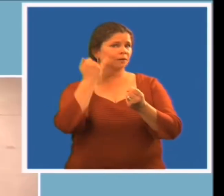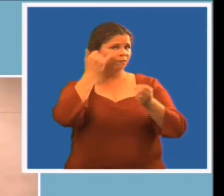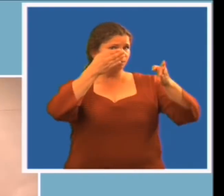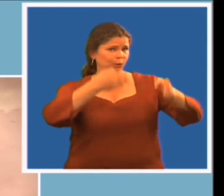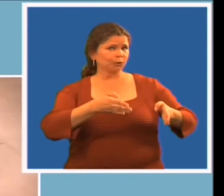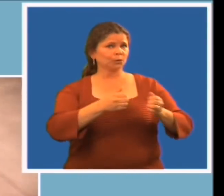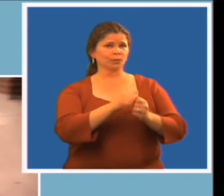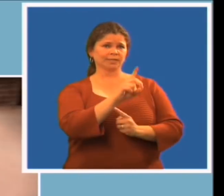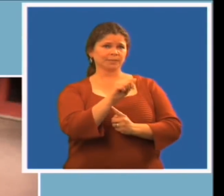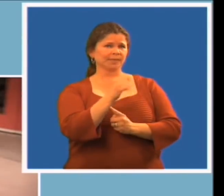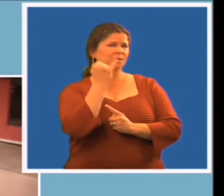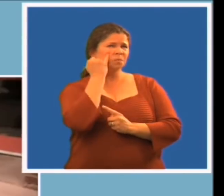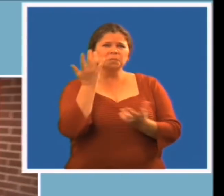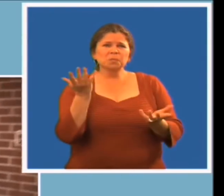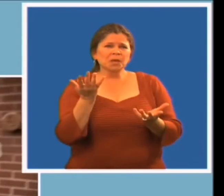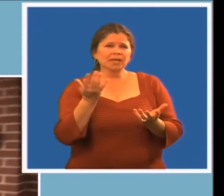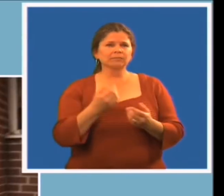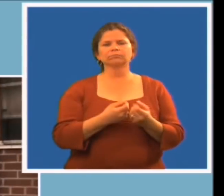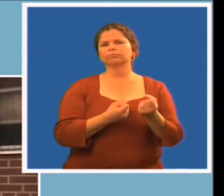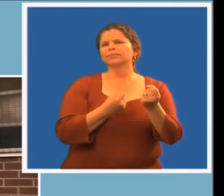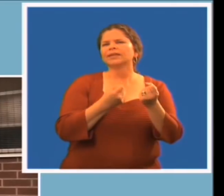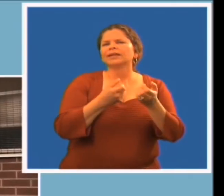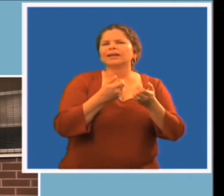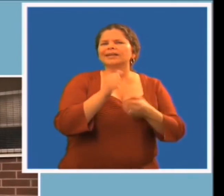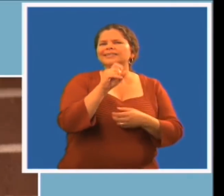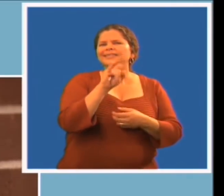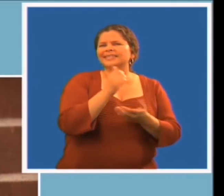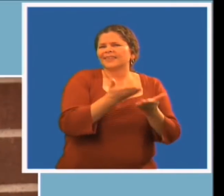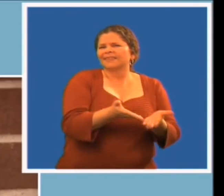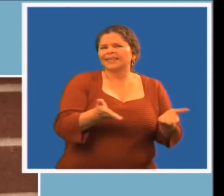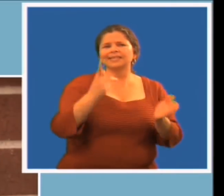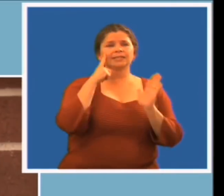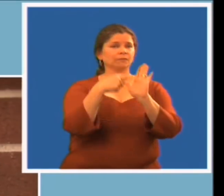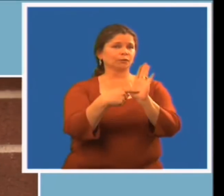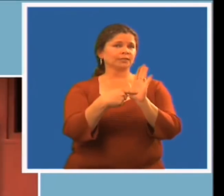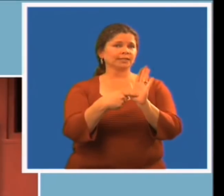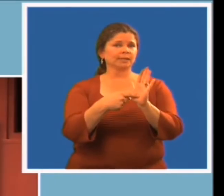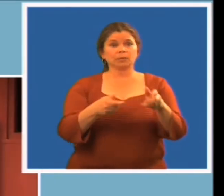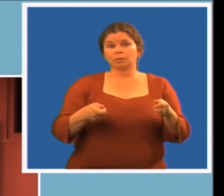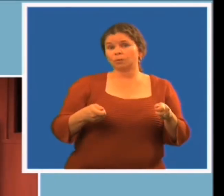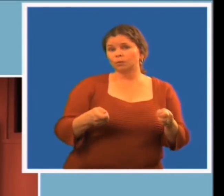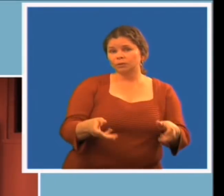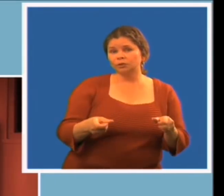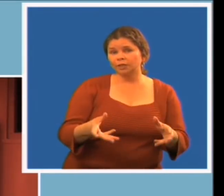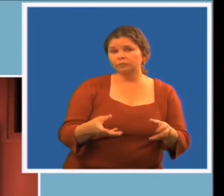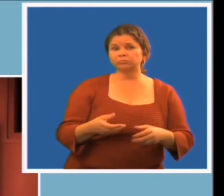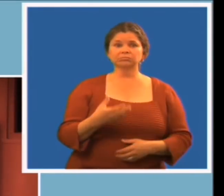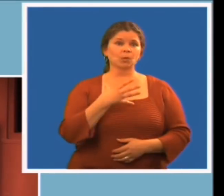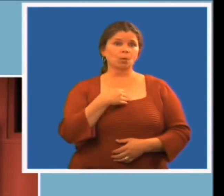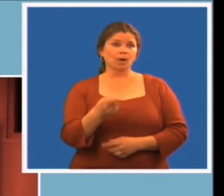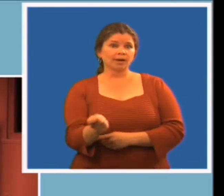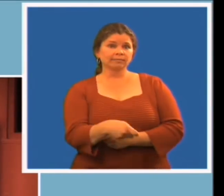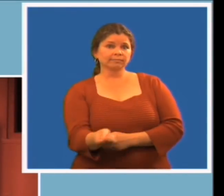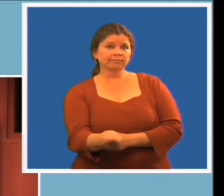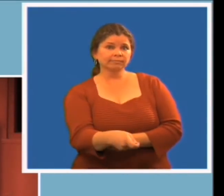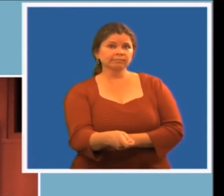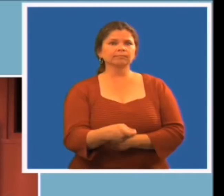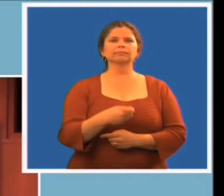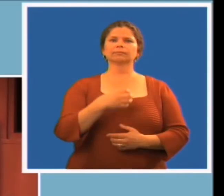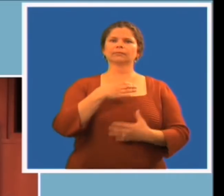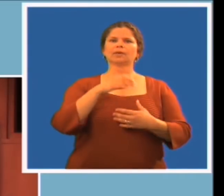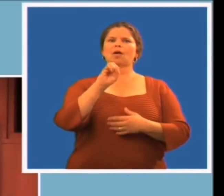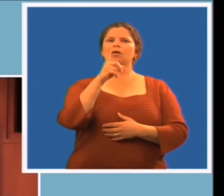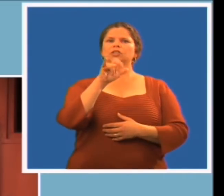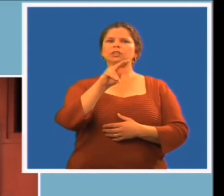Another support for a person with a disability is the use of assistive devices. Most such devices are personal